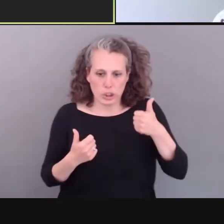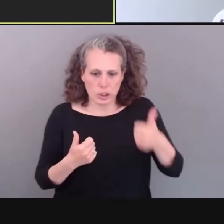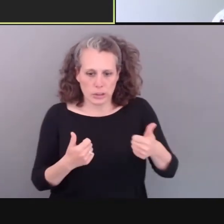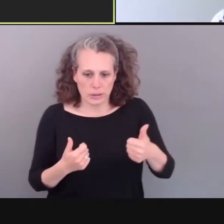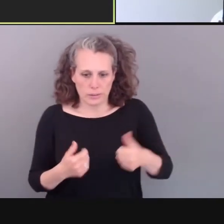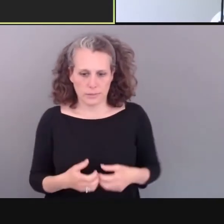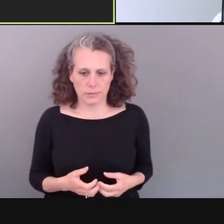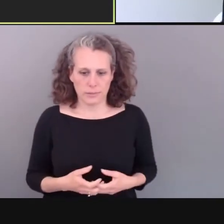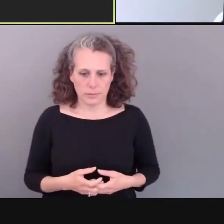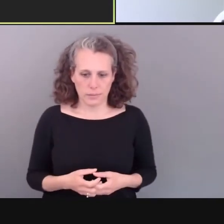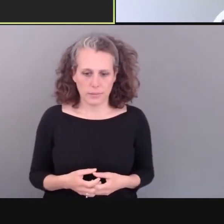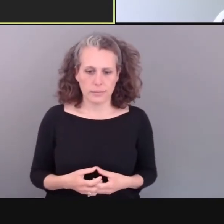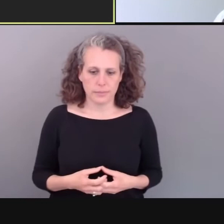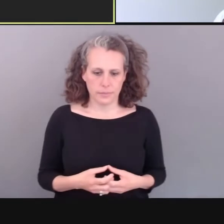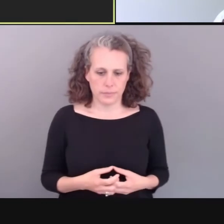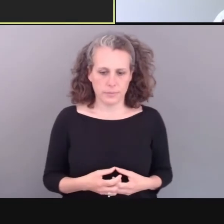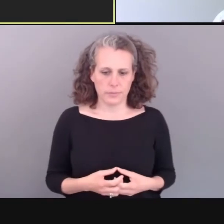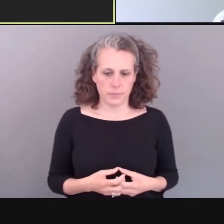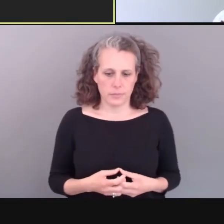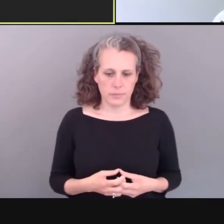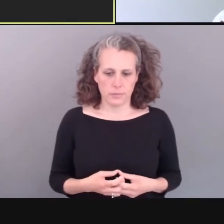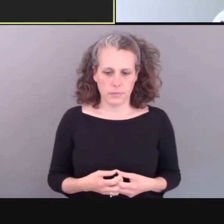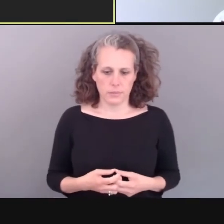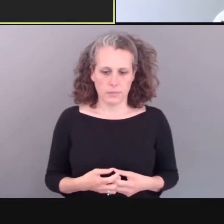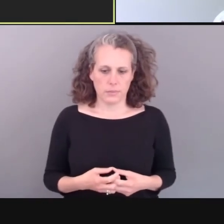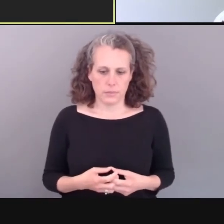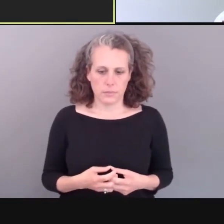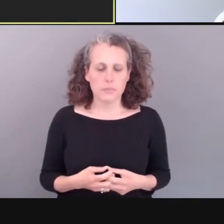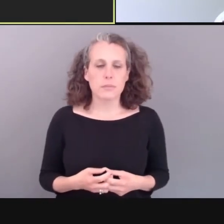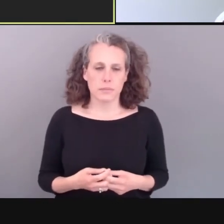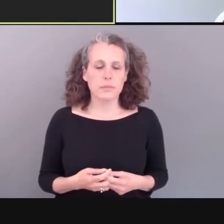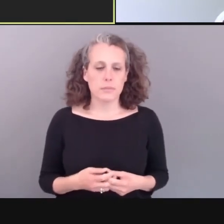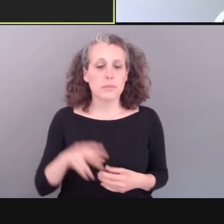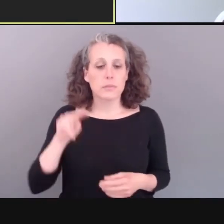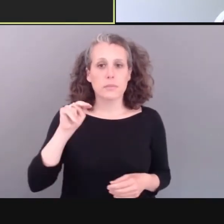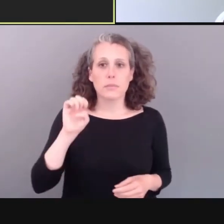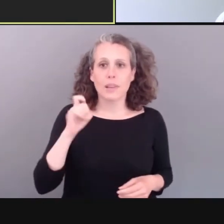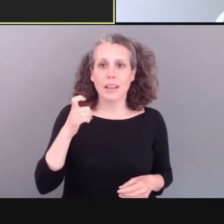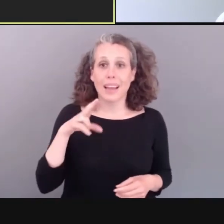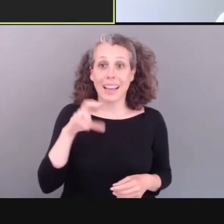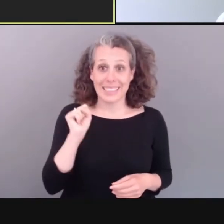that. So Nexus approach,